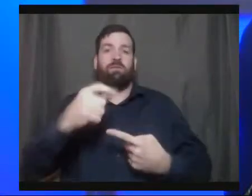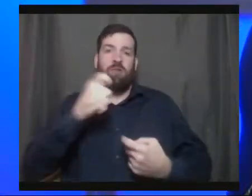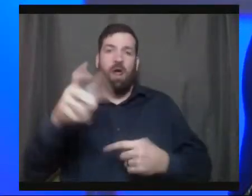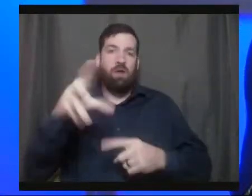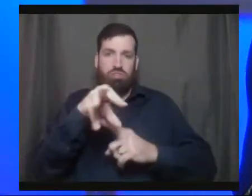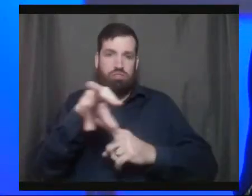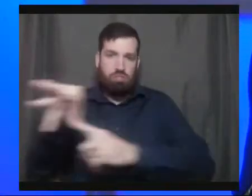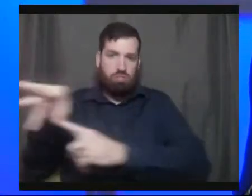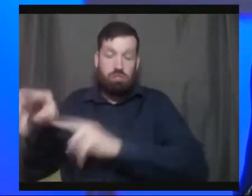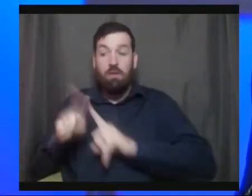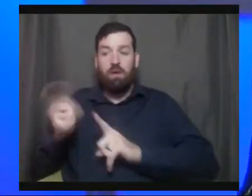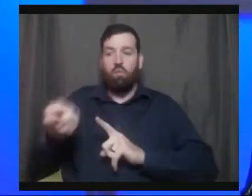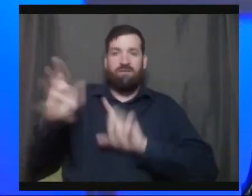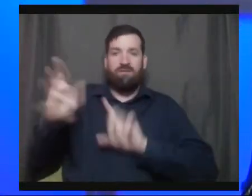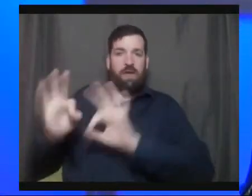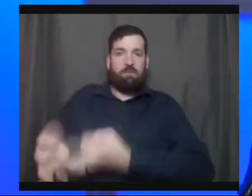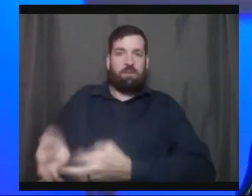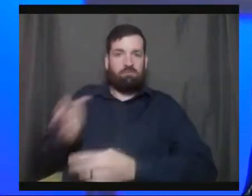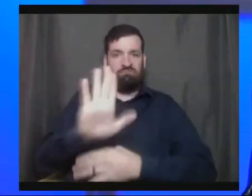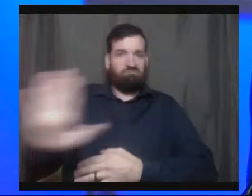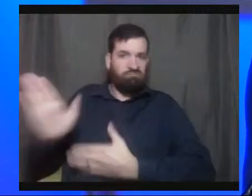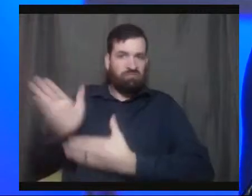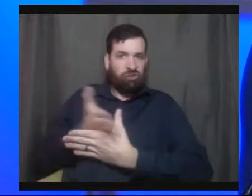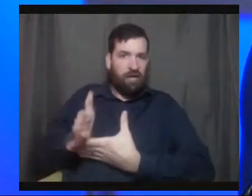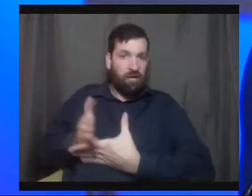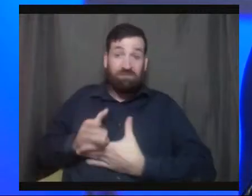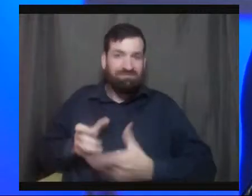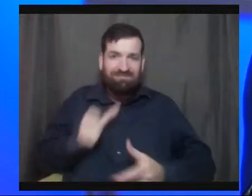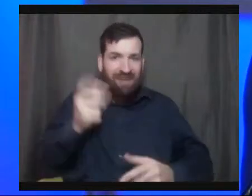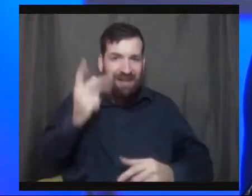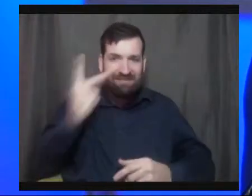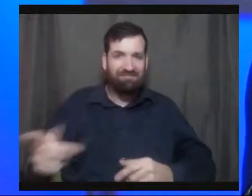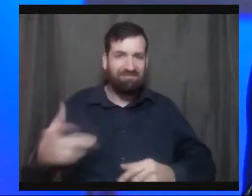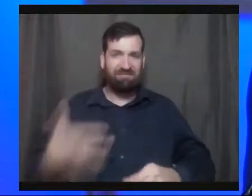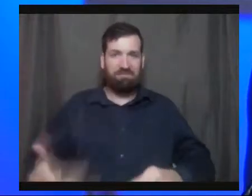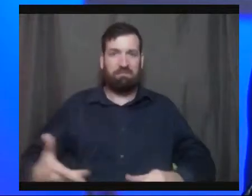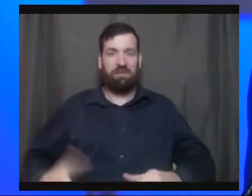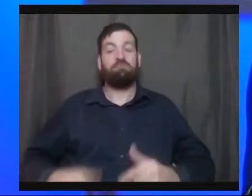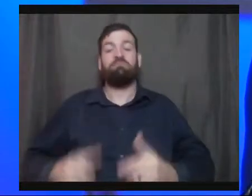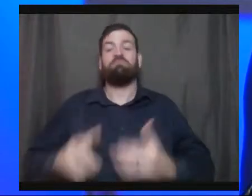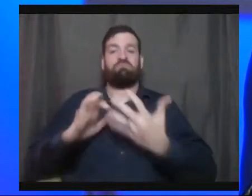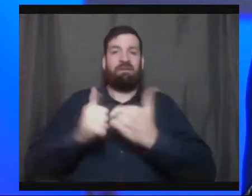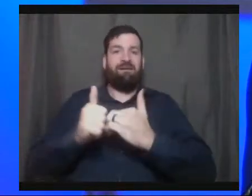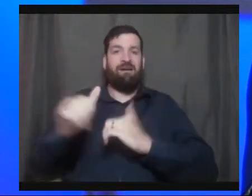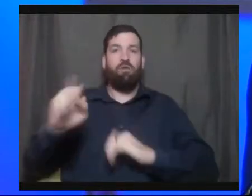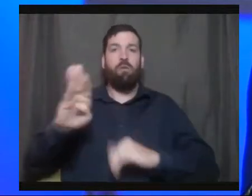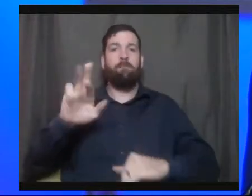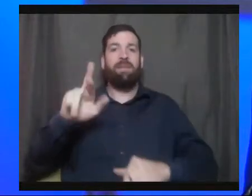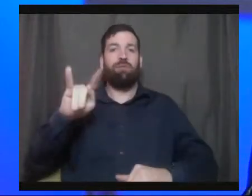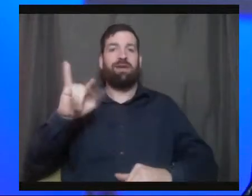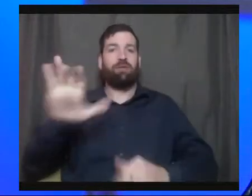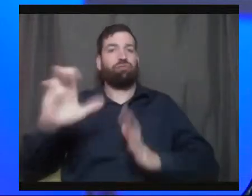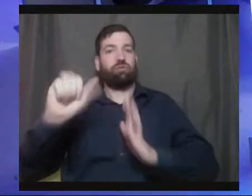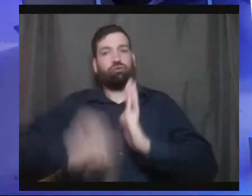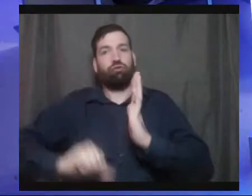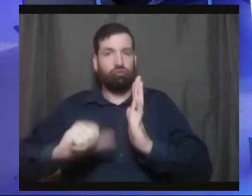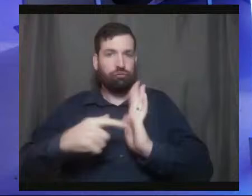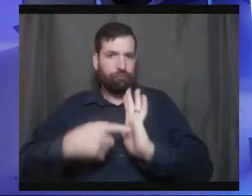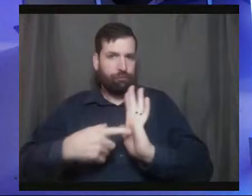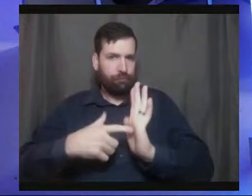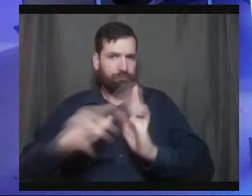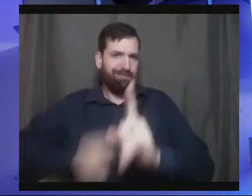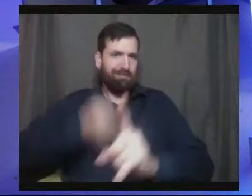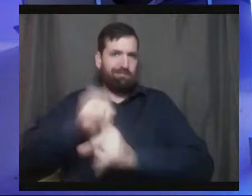here to share what you don't normally see and how bariatric surgery is impacting their lives now. And we're going to talk about what it took to